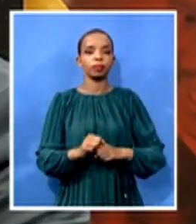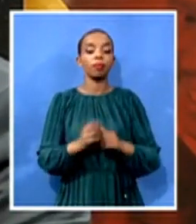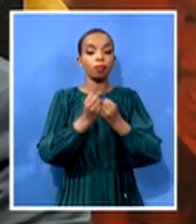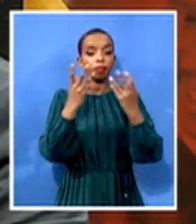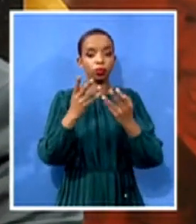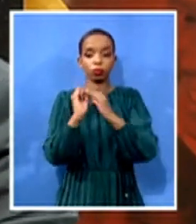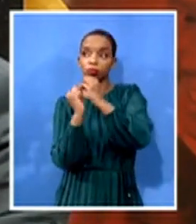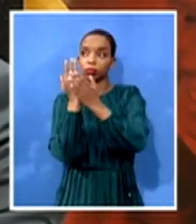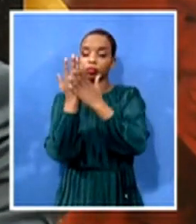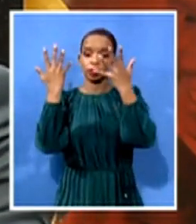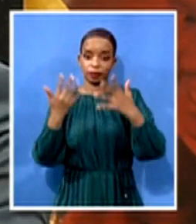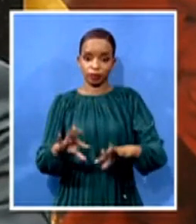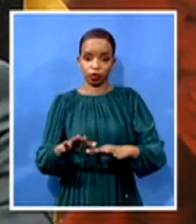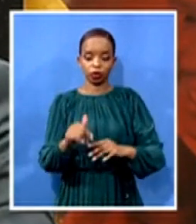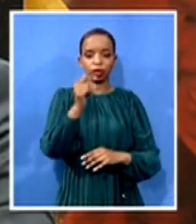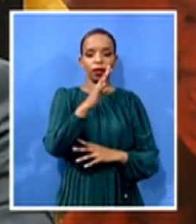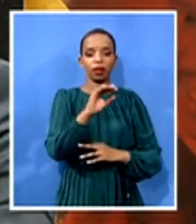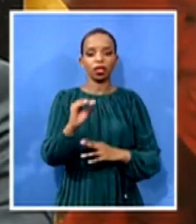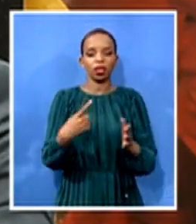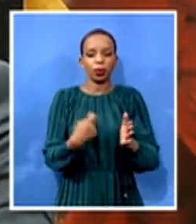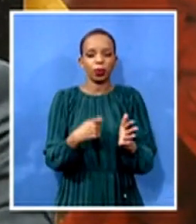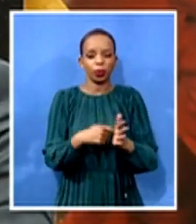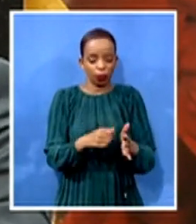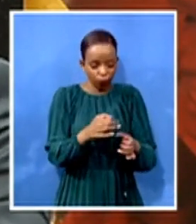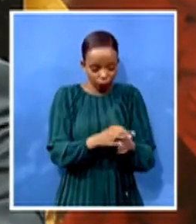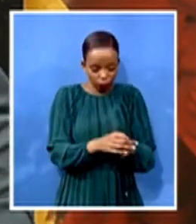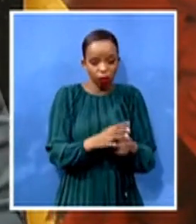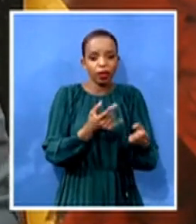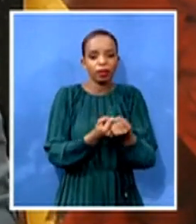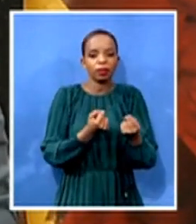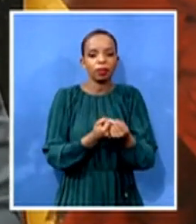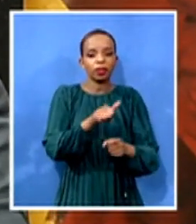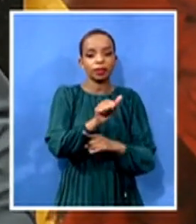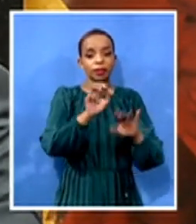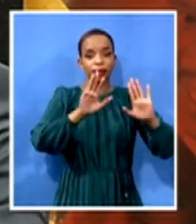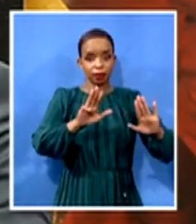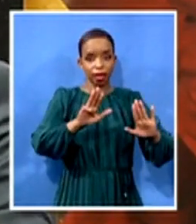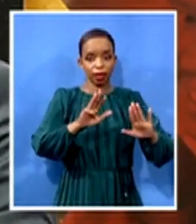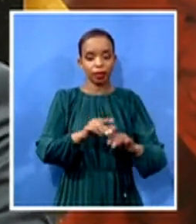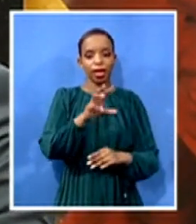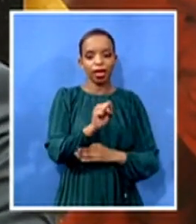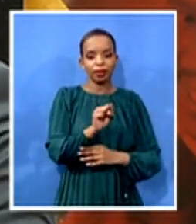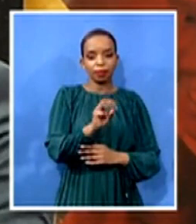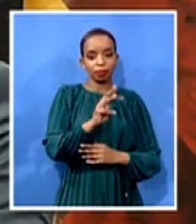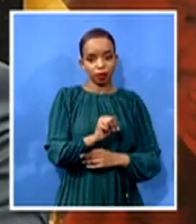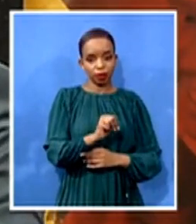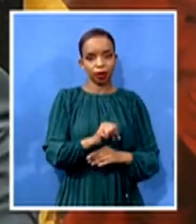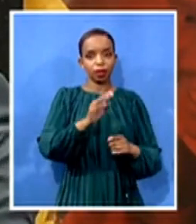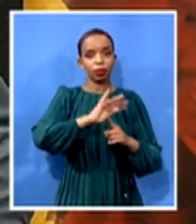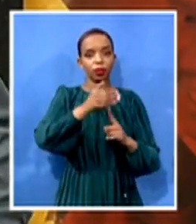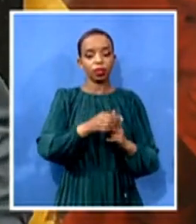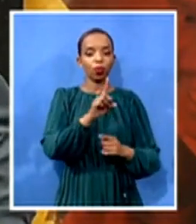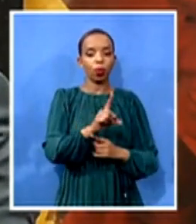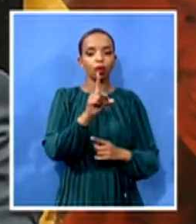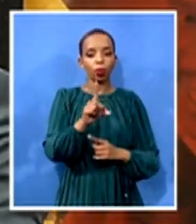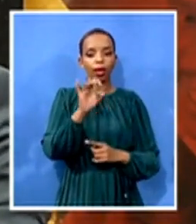shop support program, benefiting 69 SMME, protecting 130 jobs in our province. Our provincial